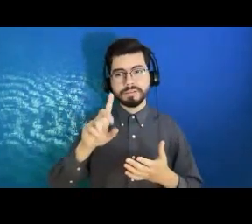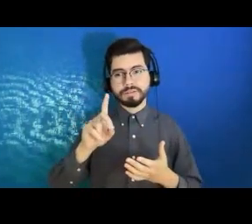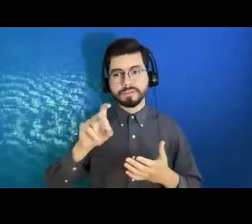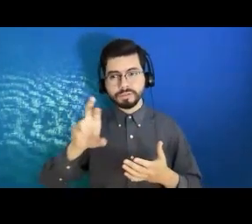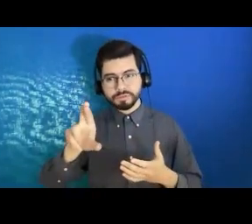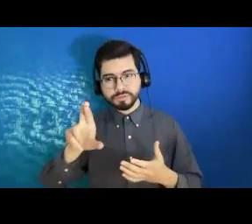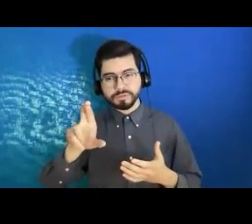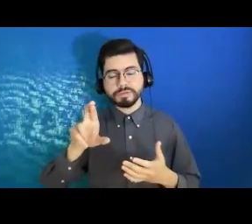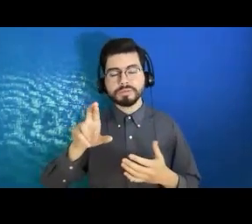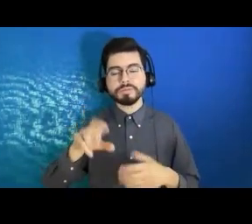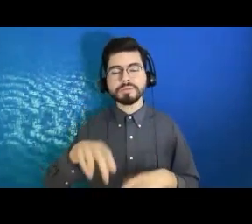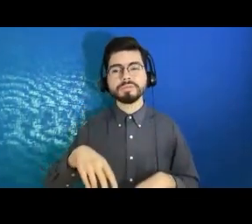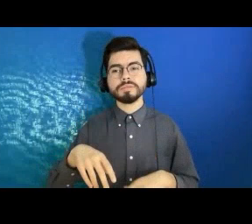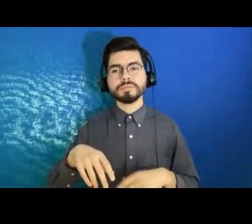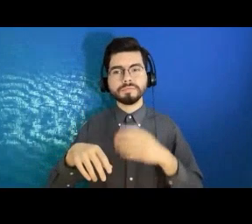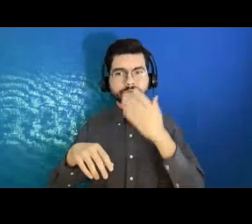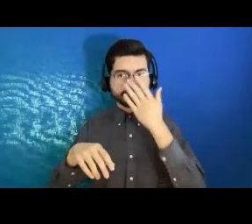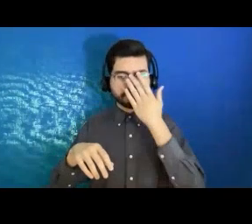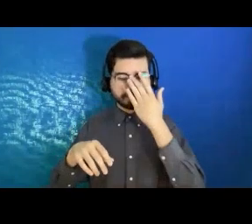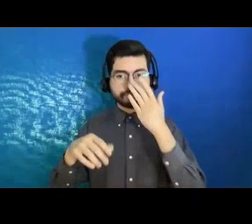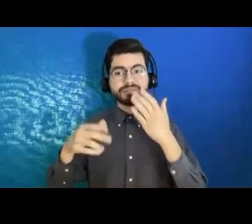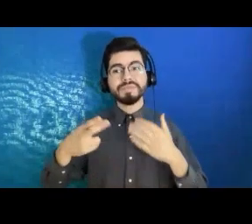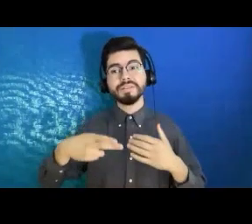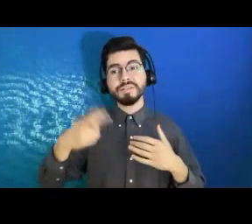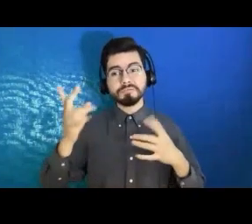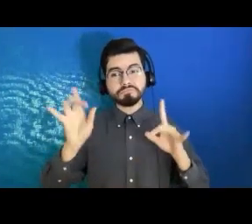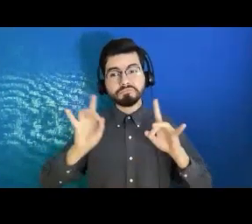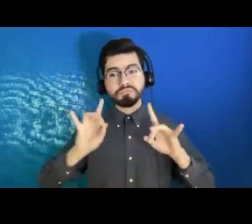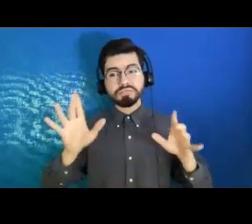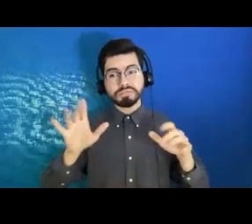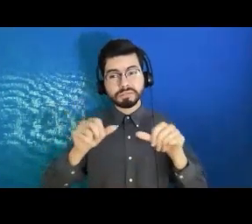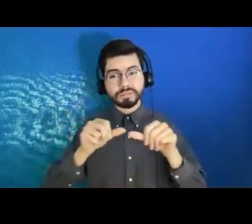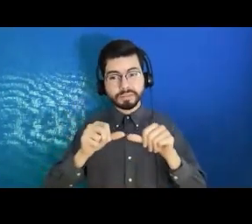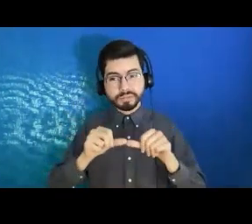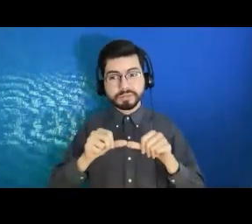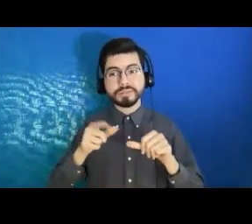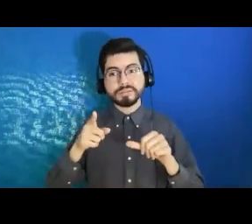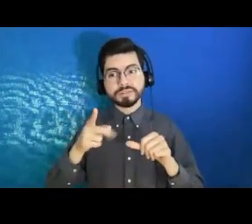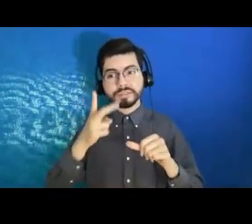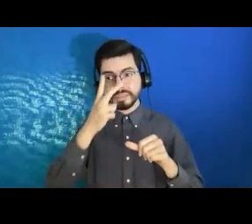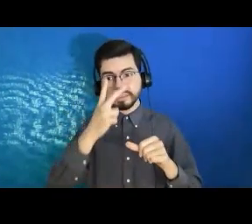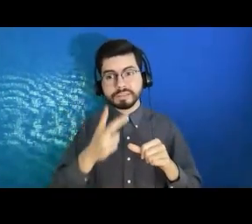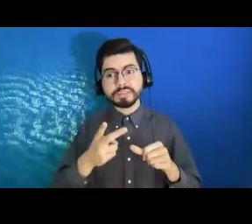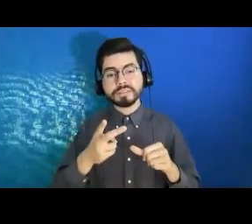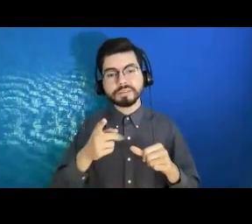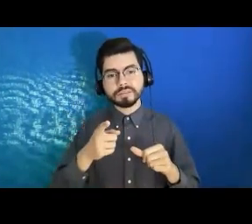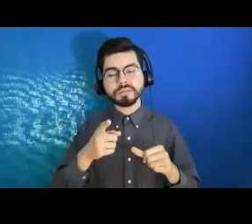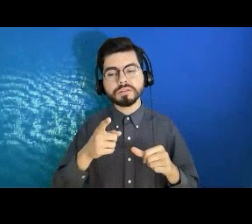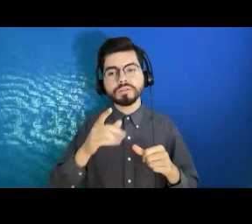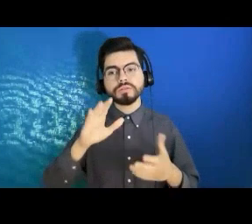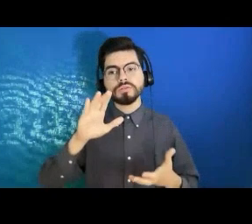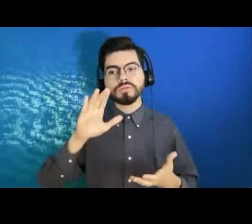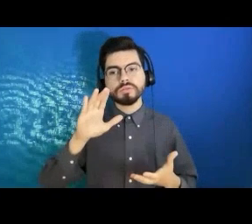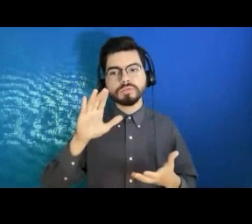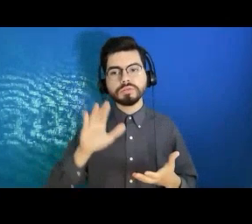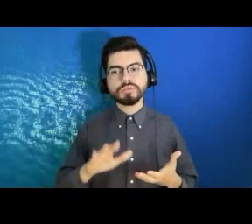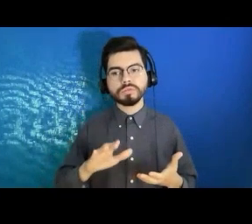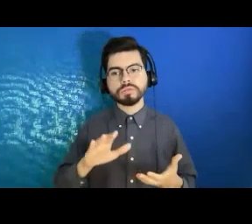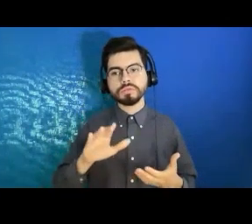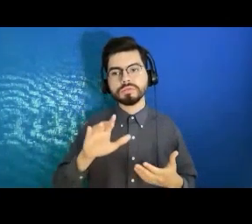high severity areas, they are seeing low productivity of lodgepole regen. But like the story